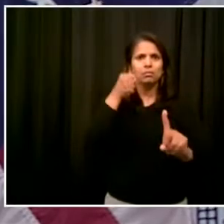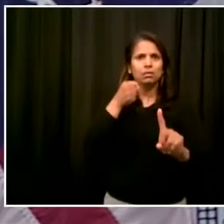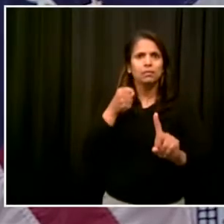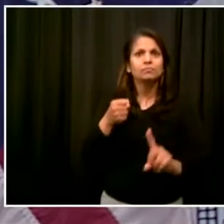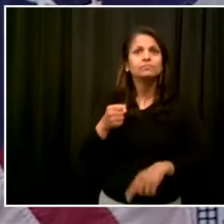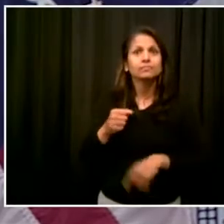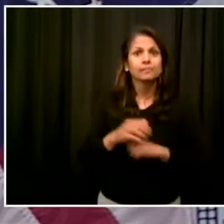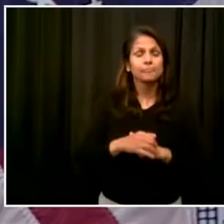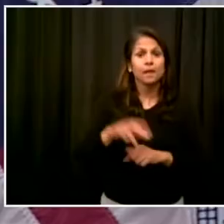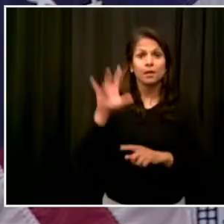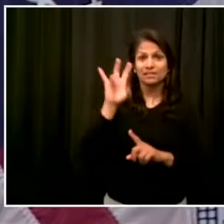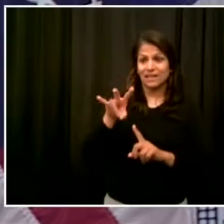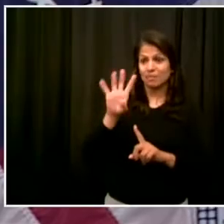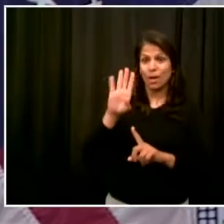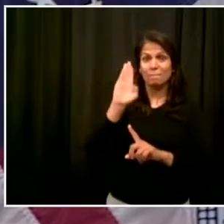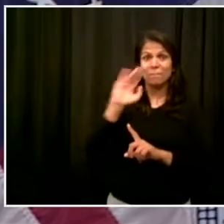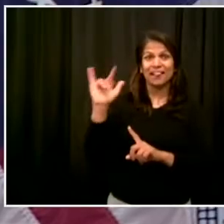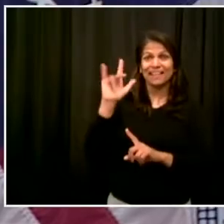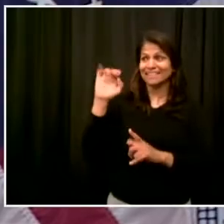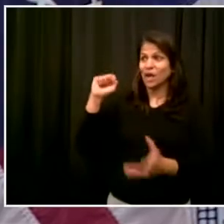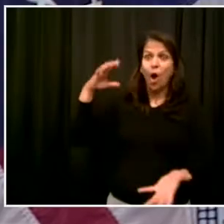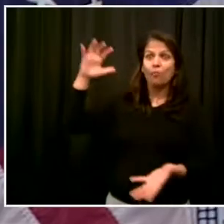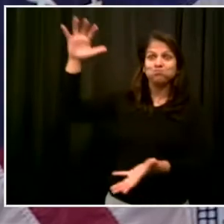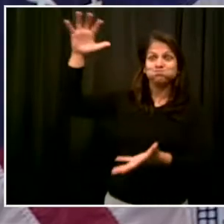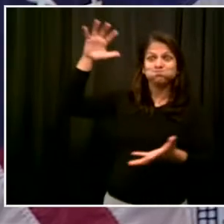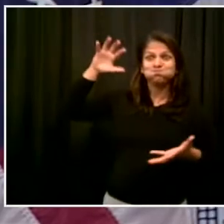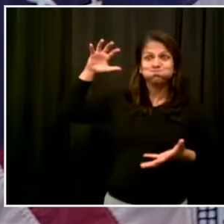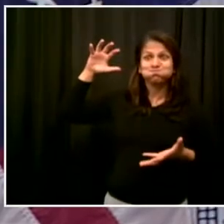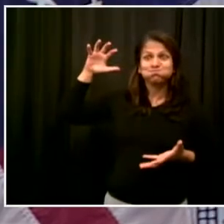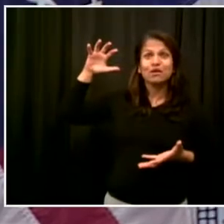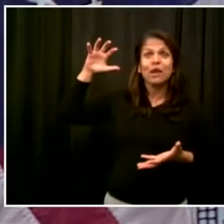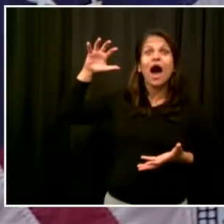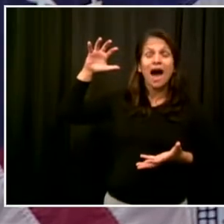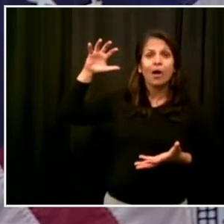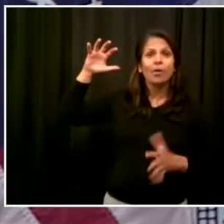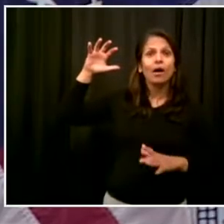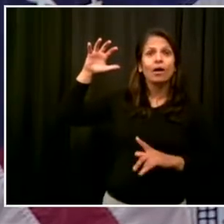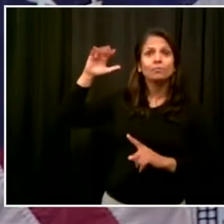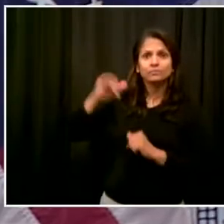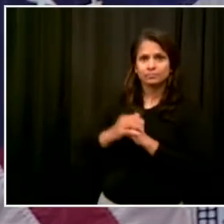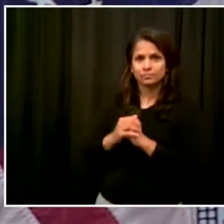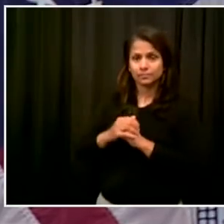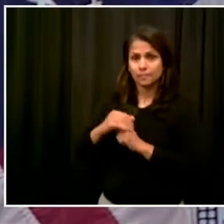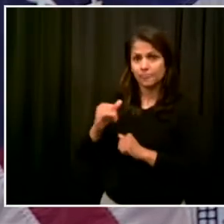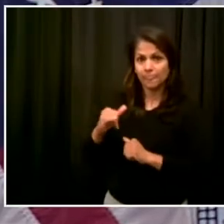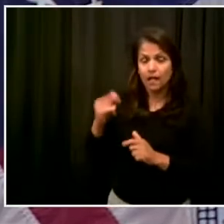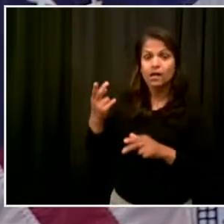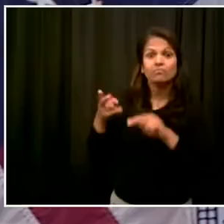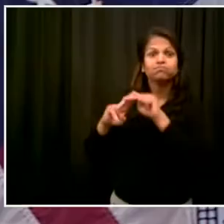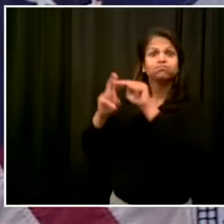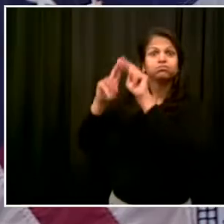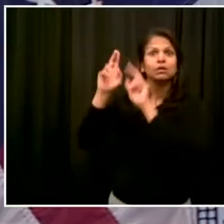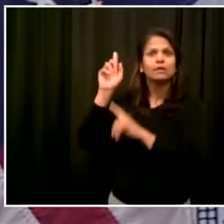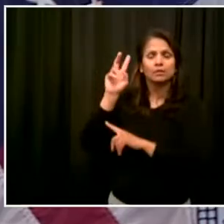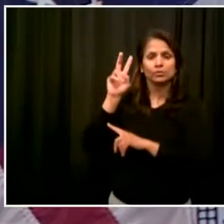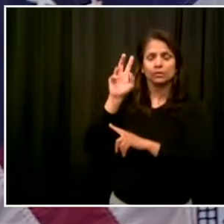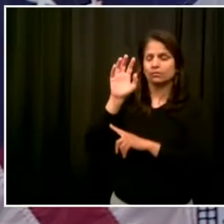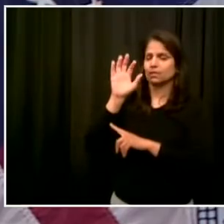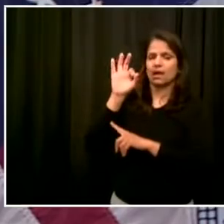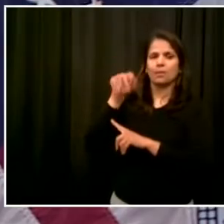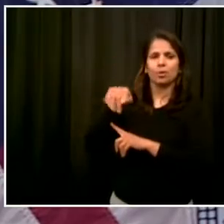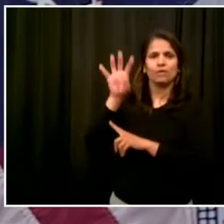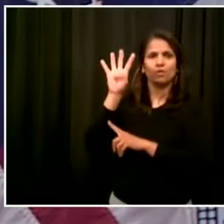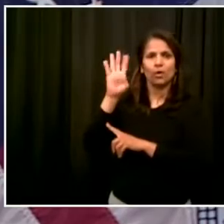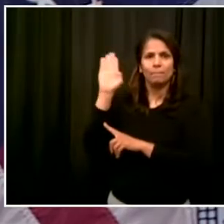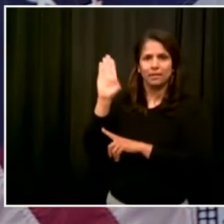the minimum amount of lost revenue because of this crisis. And I think it's so important to understand, I hate having to say it, brings me no joy, but it's